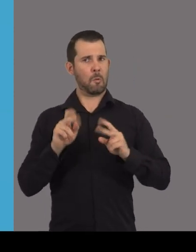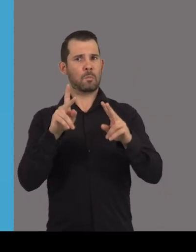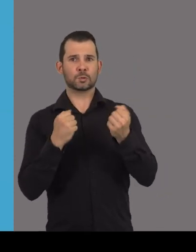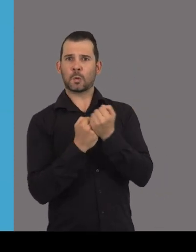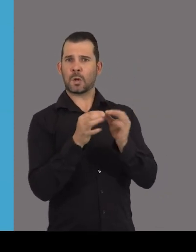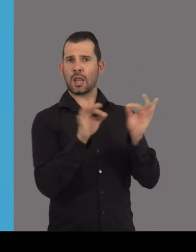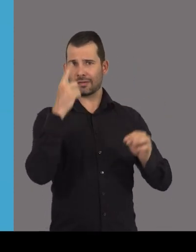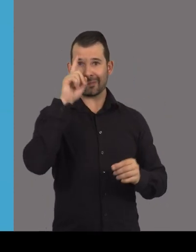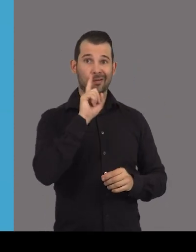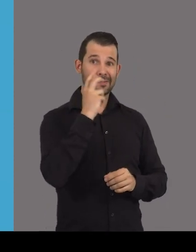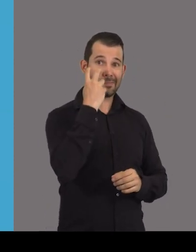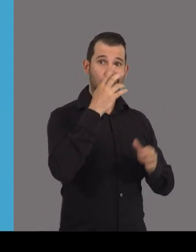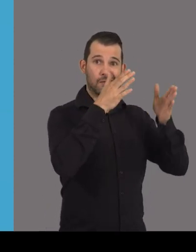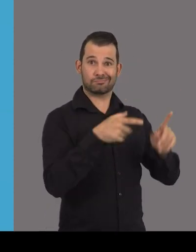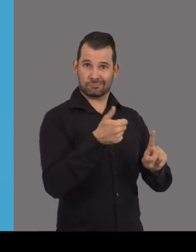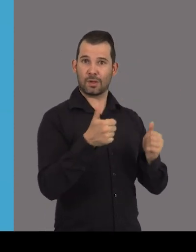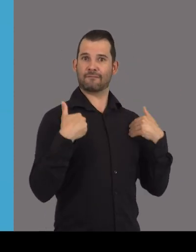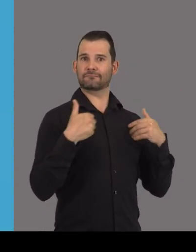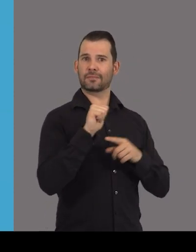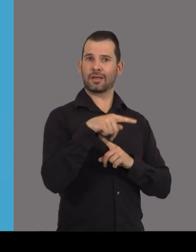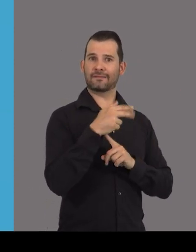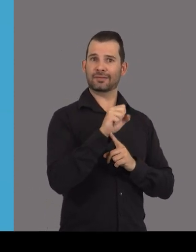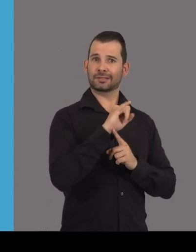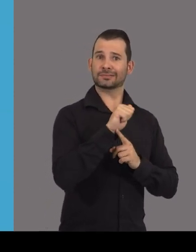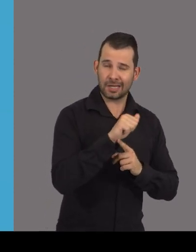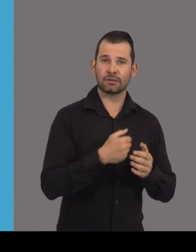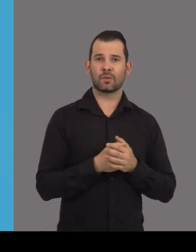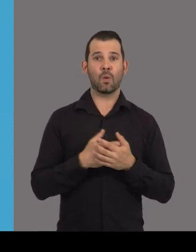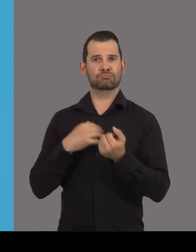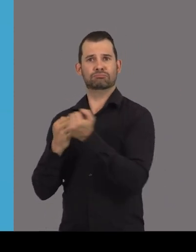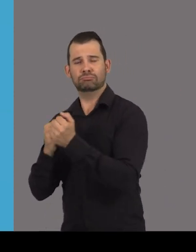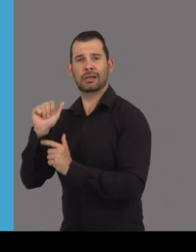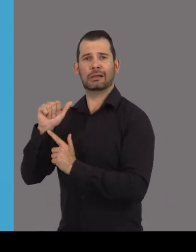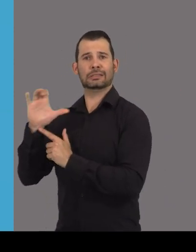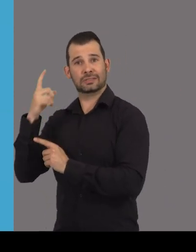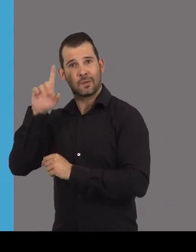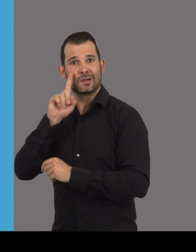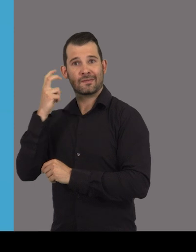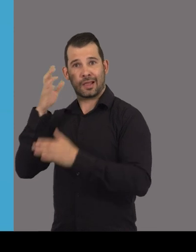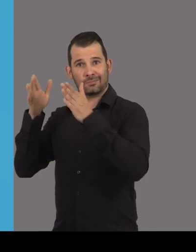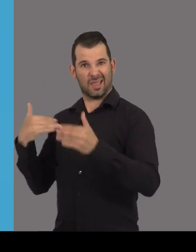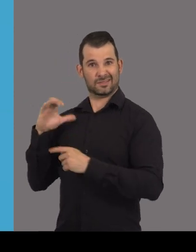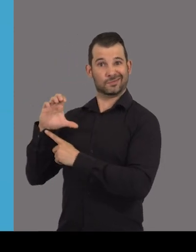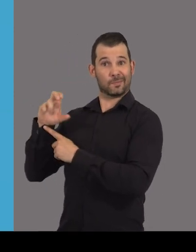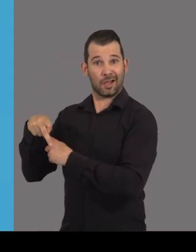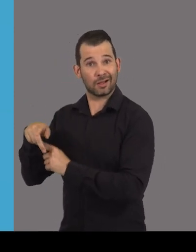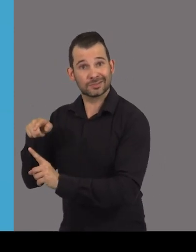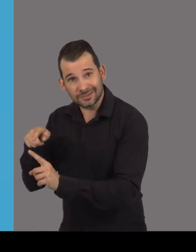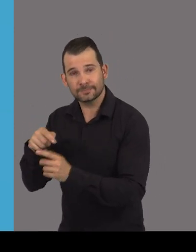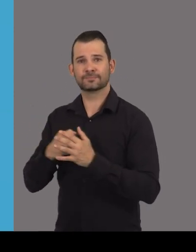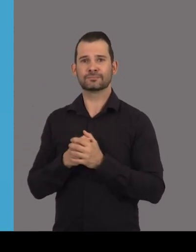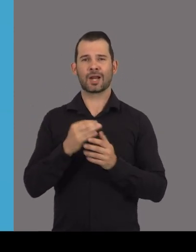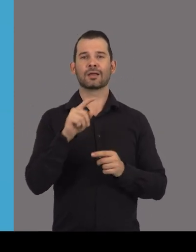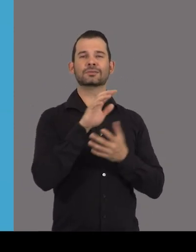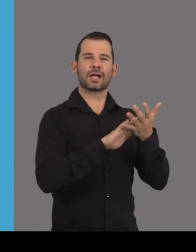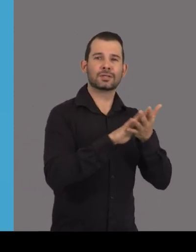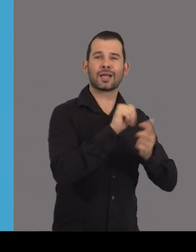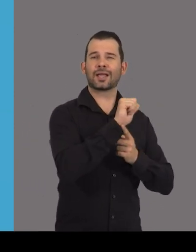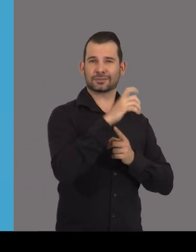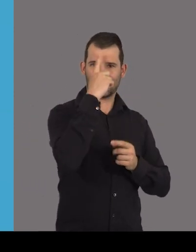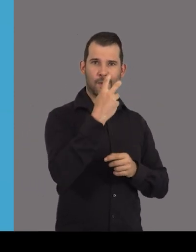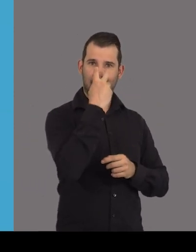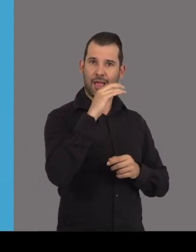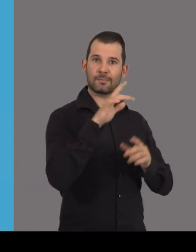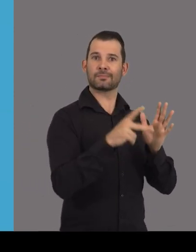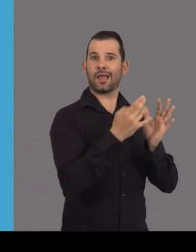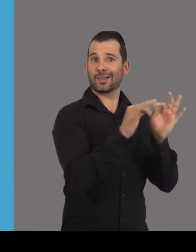support language for a deafblind individual living with aphasia, AAC for a deafblind individual with cerebral palsy, and tactile AAC for a blind